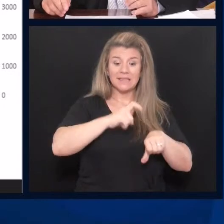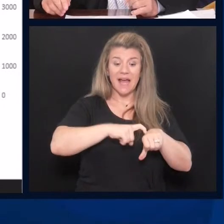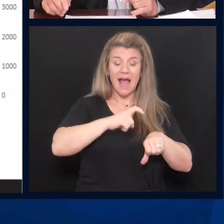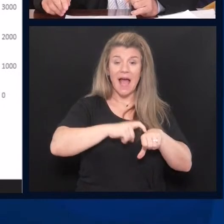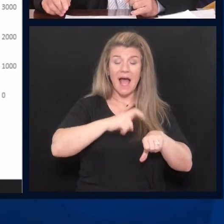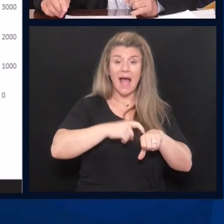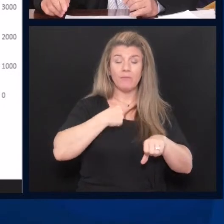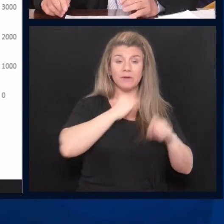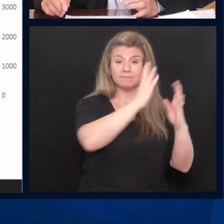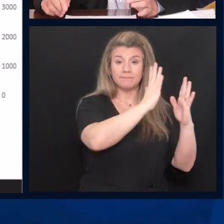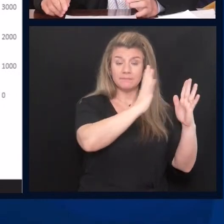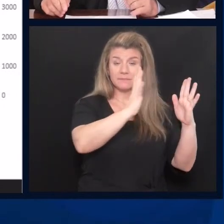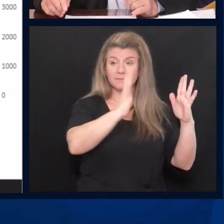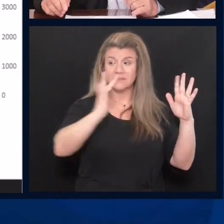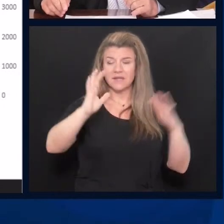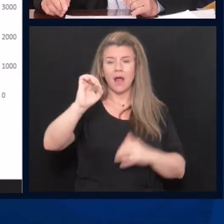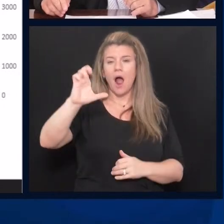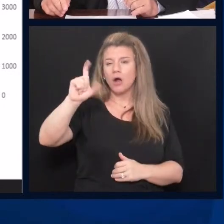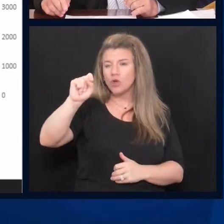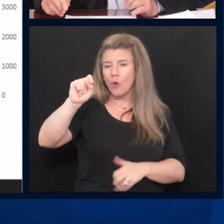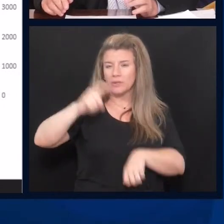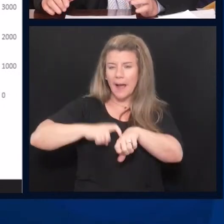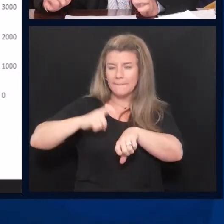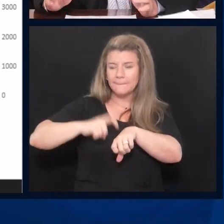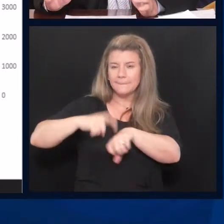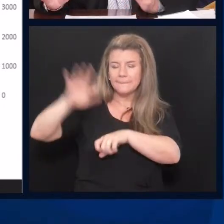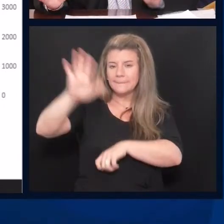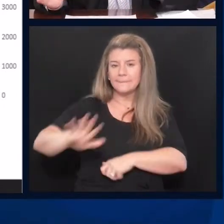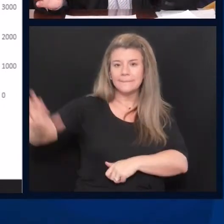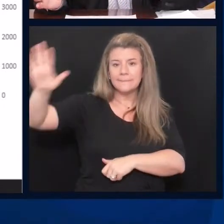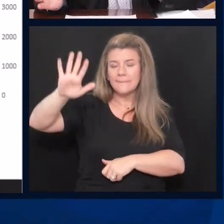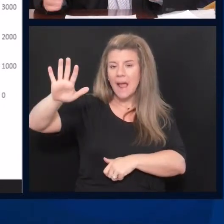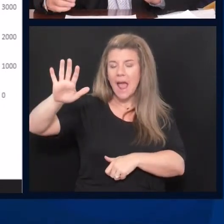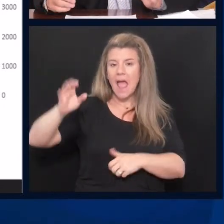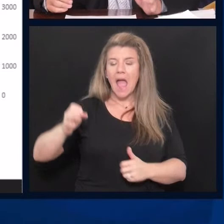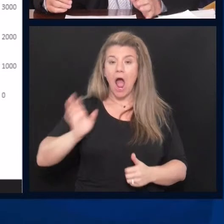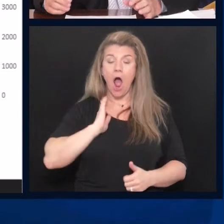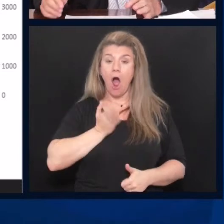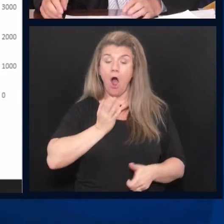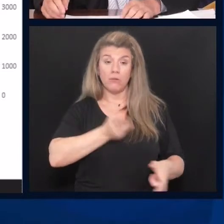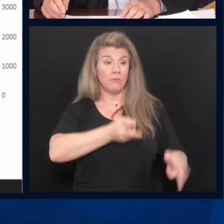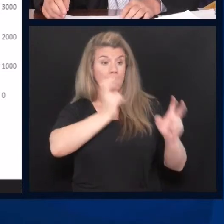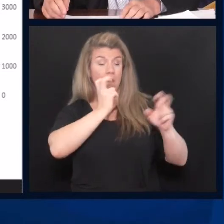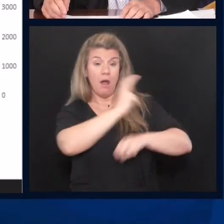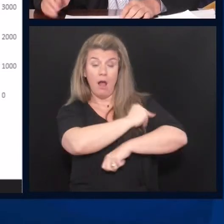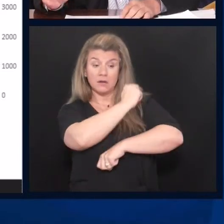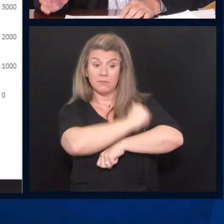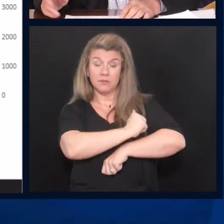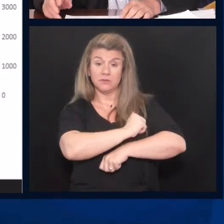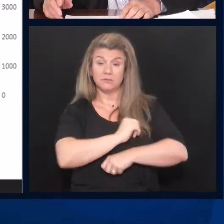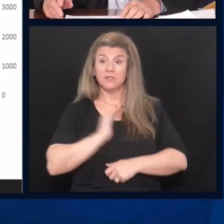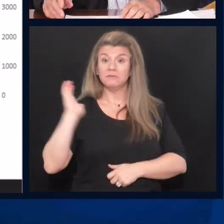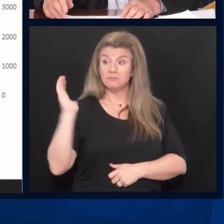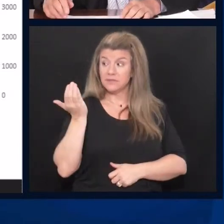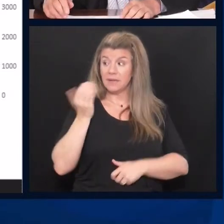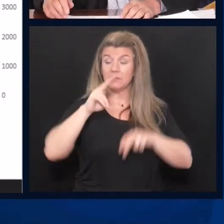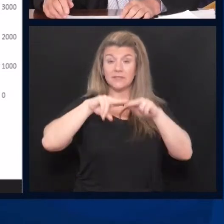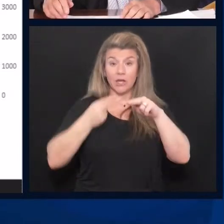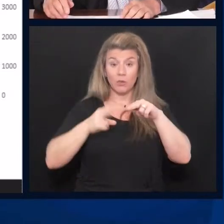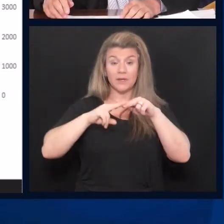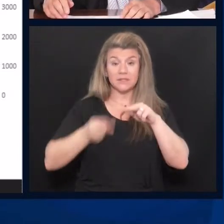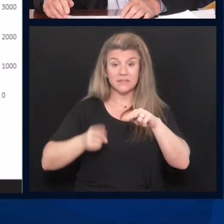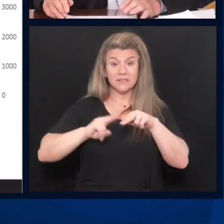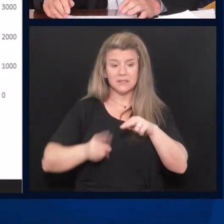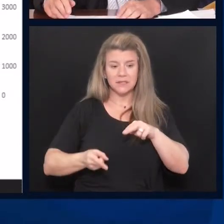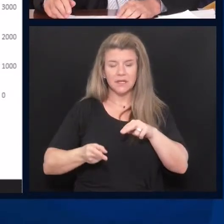got out really into an October time frame, the amount of our hospitalizations started to decrease, but